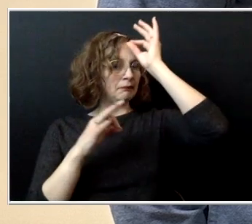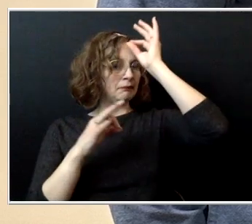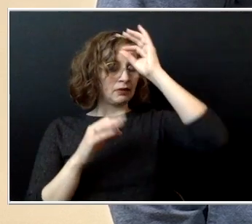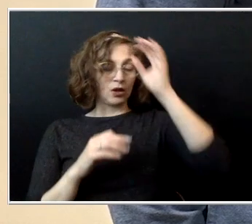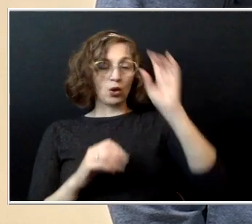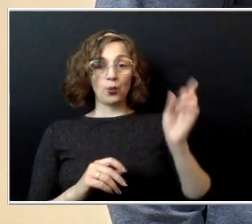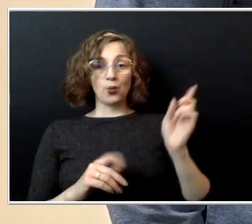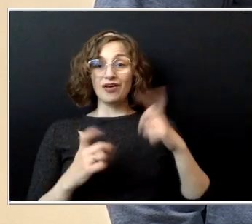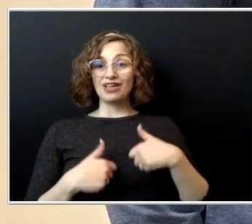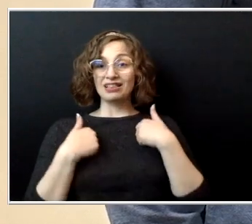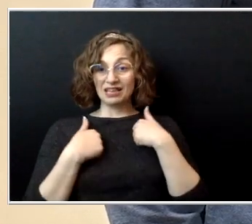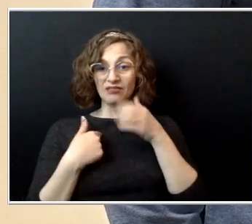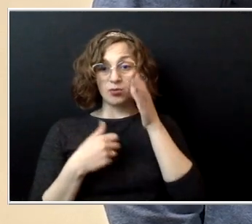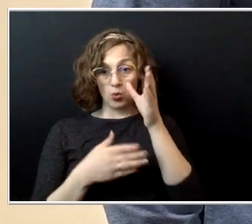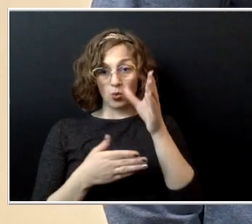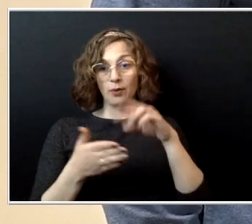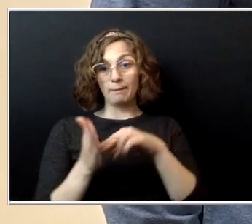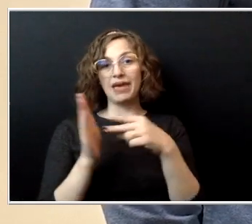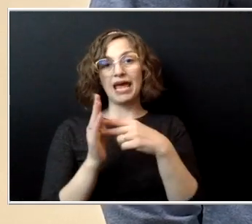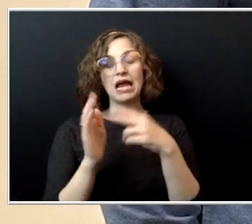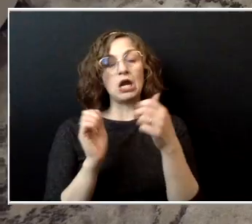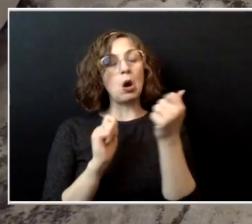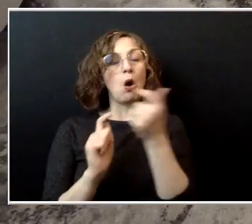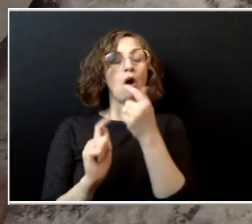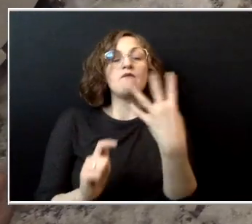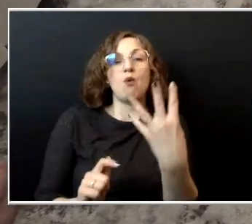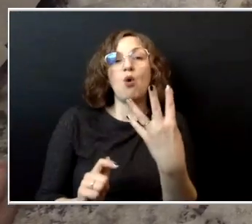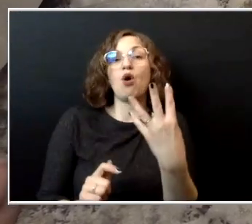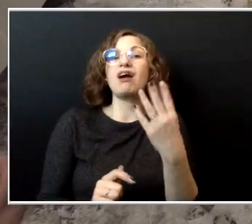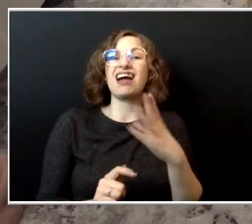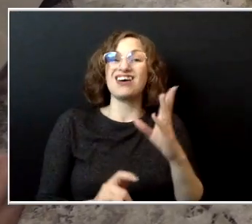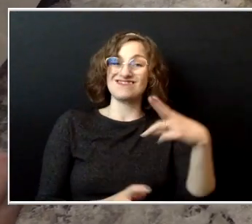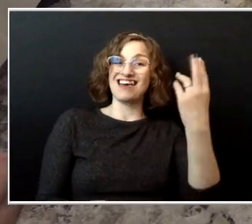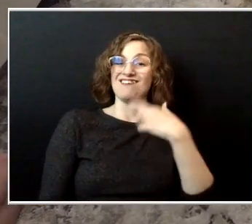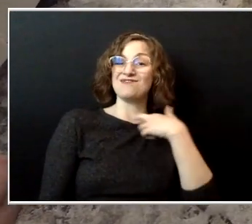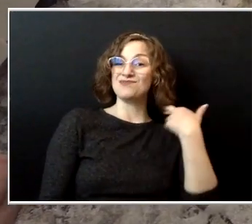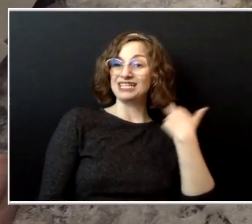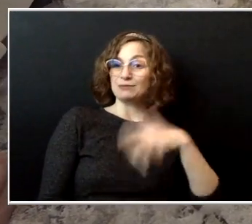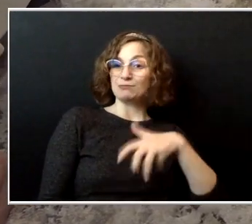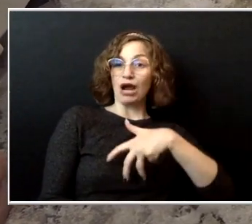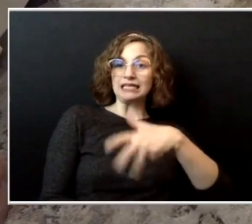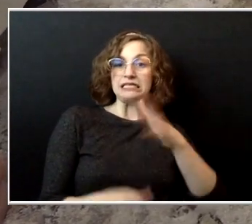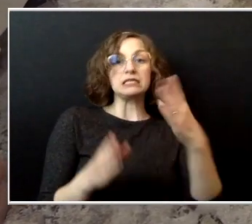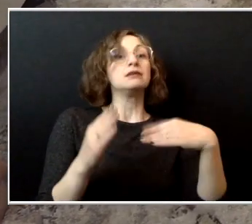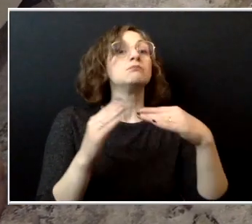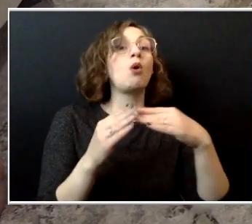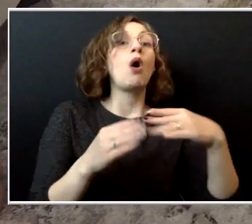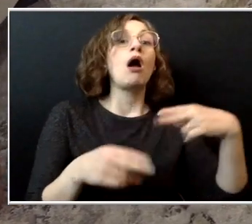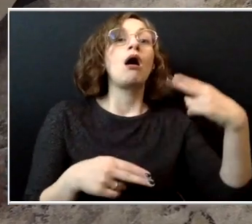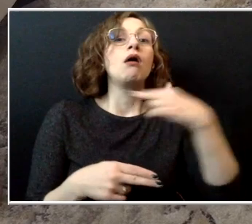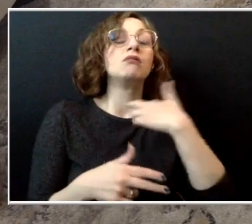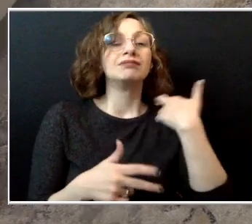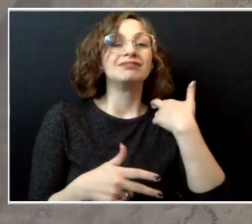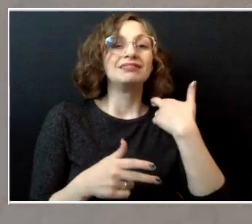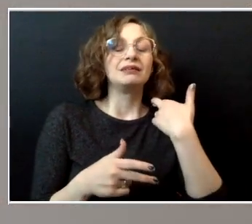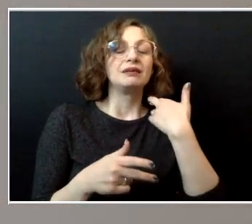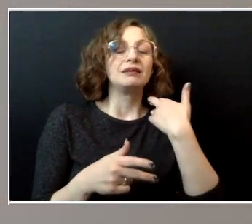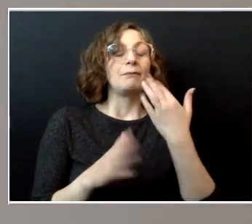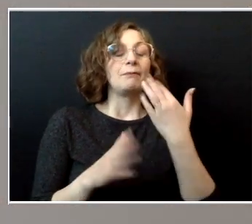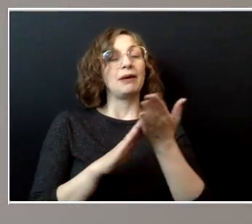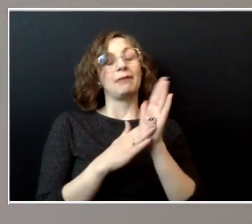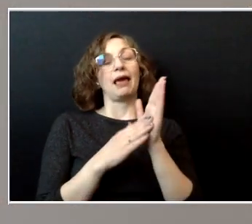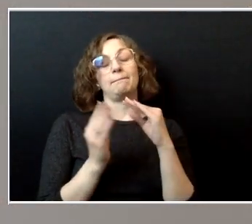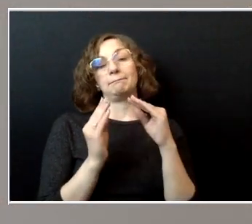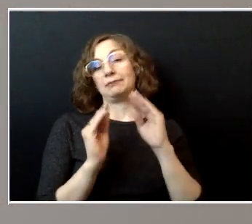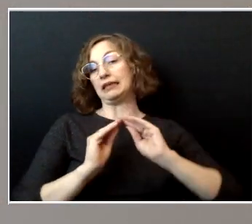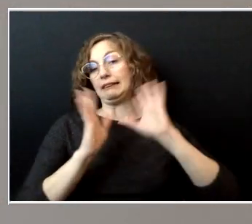Jennifer's high-risk pregnancies even riskier. But it became frighteningly clear when she was pregnant with her oldest, Brody, 8 years